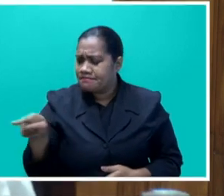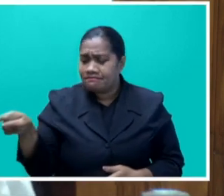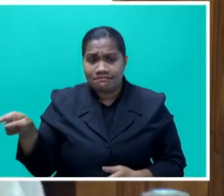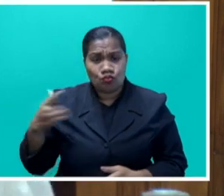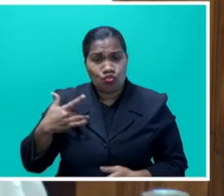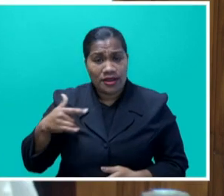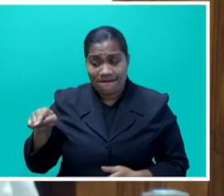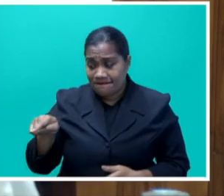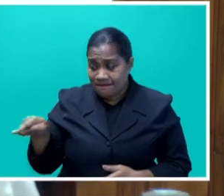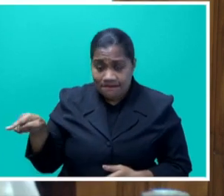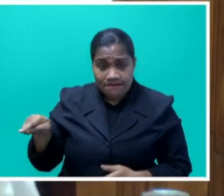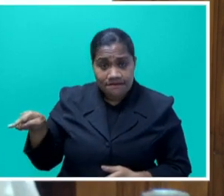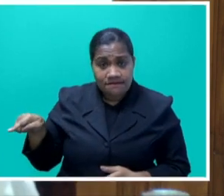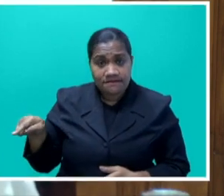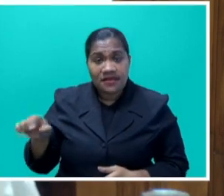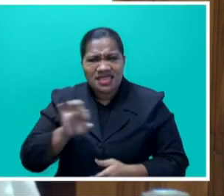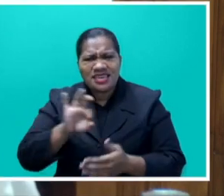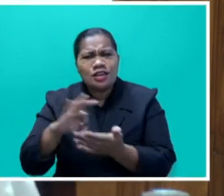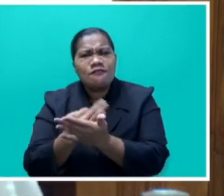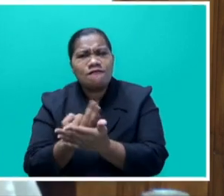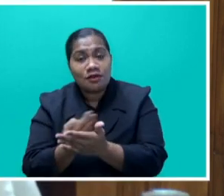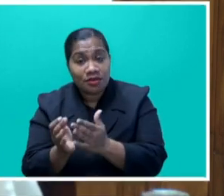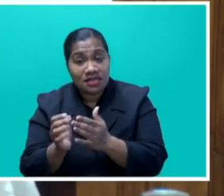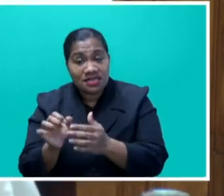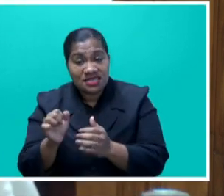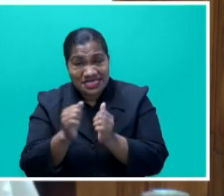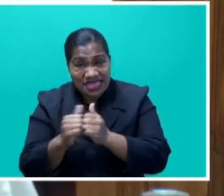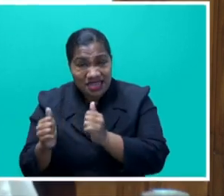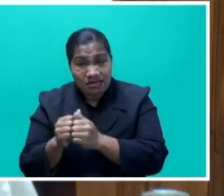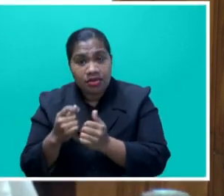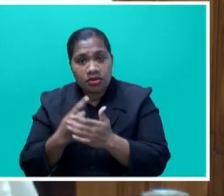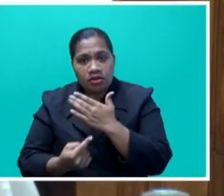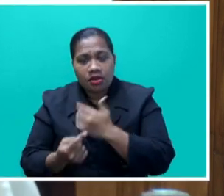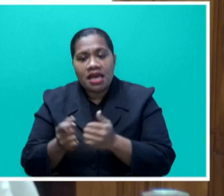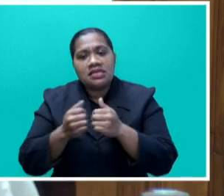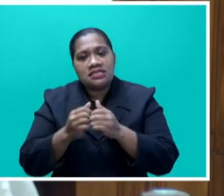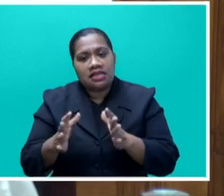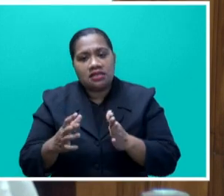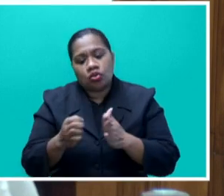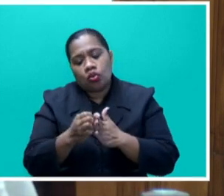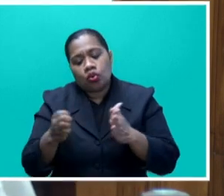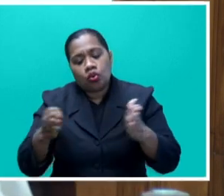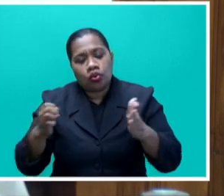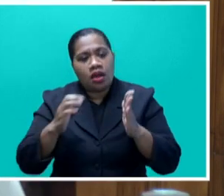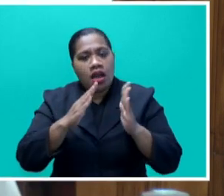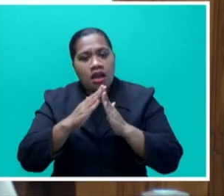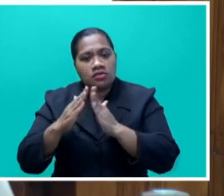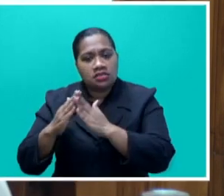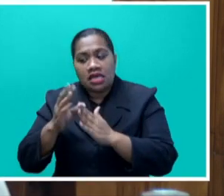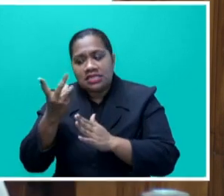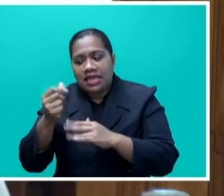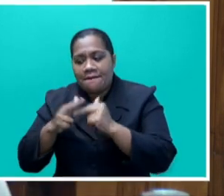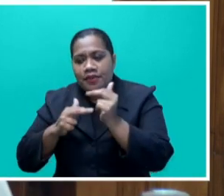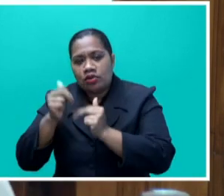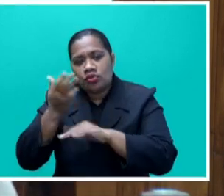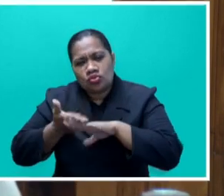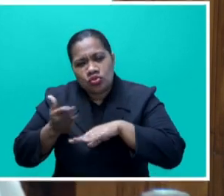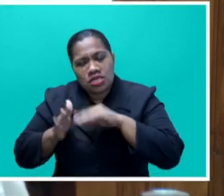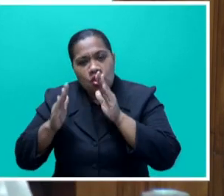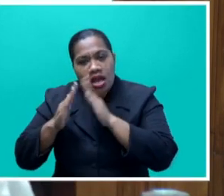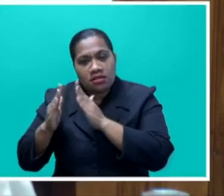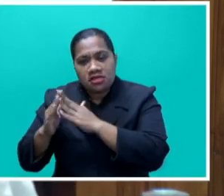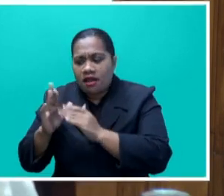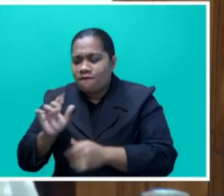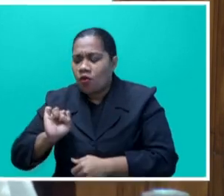in that community in the informal settlement, they started extending their houses. Some built new houses just for their